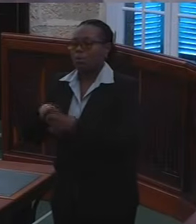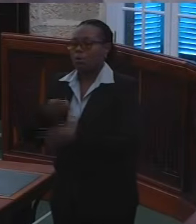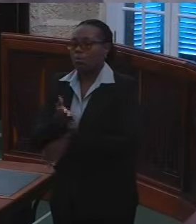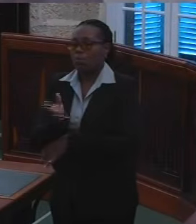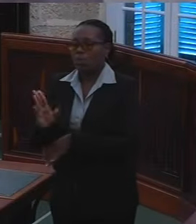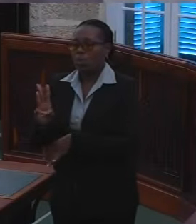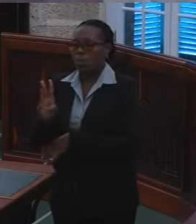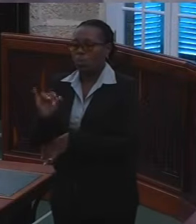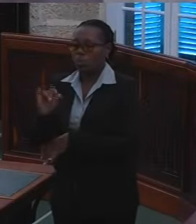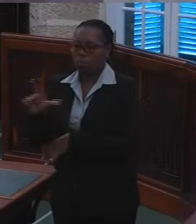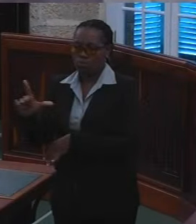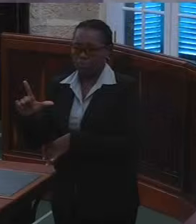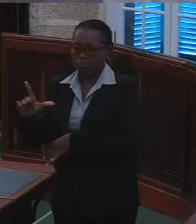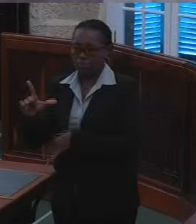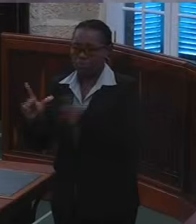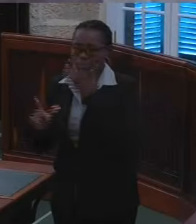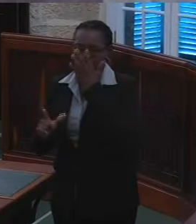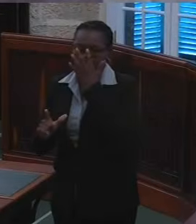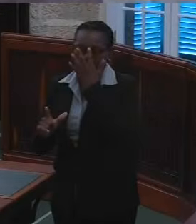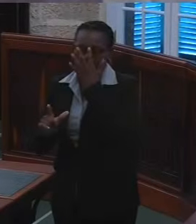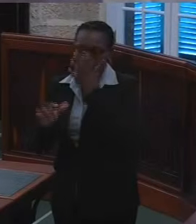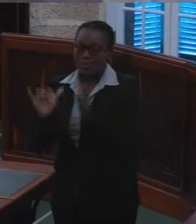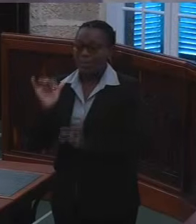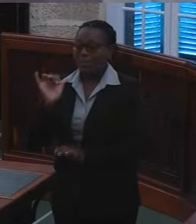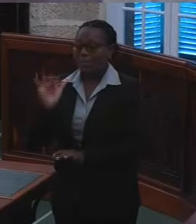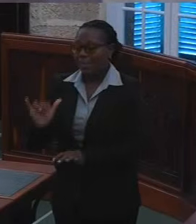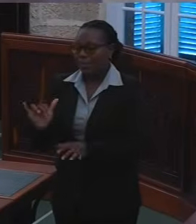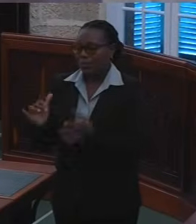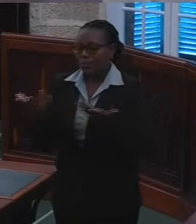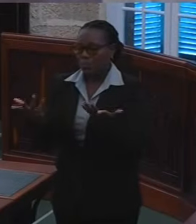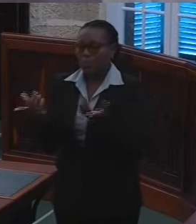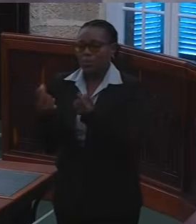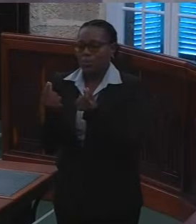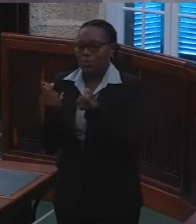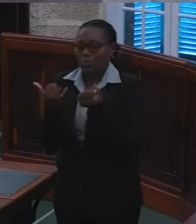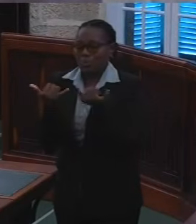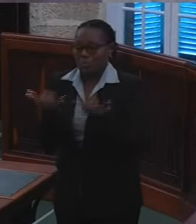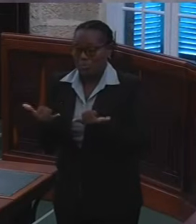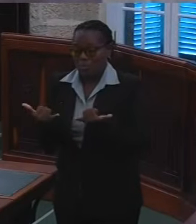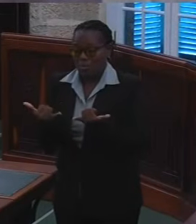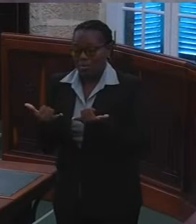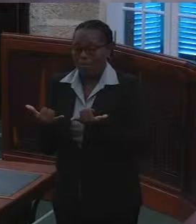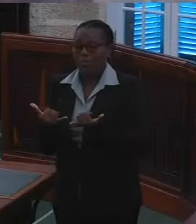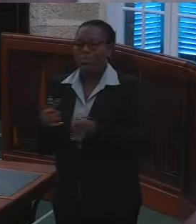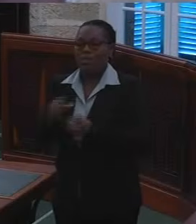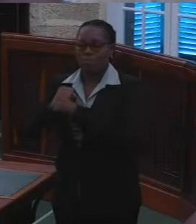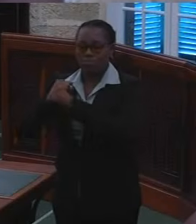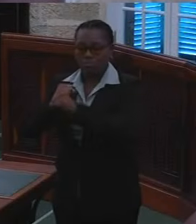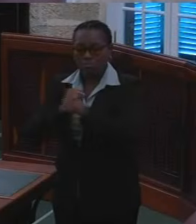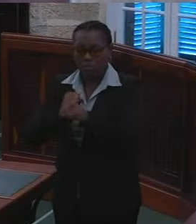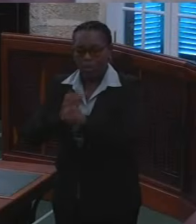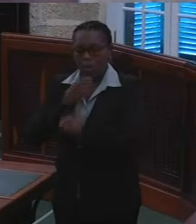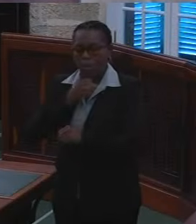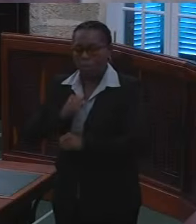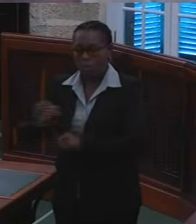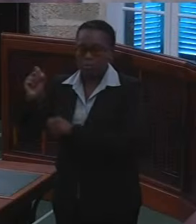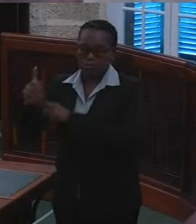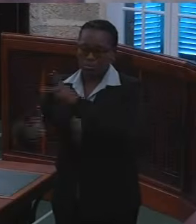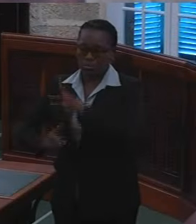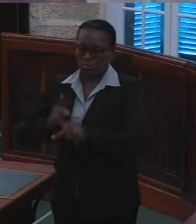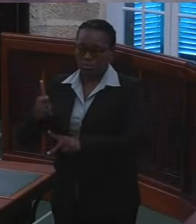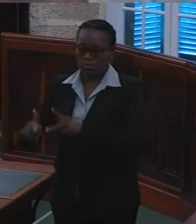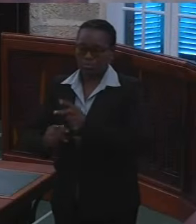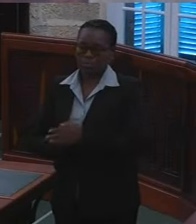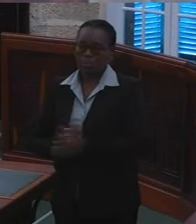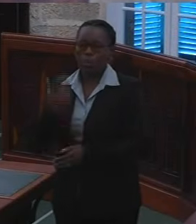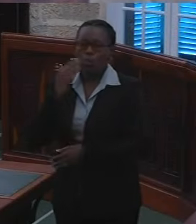will, etc. That is what we are doing to ensure we protect the elderly, because we understand that there